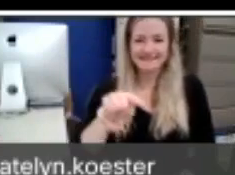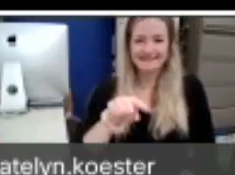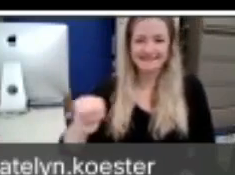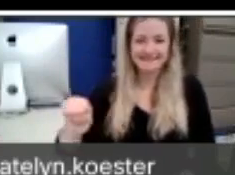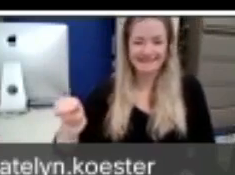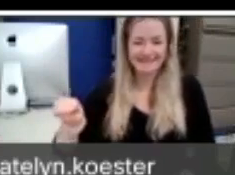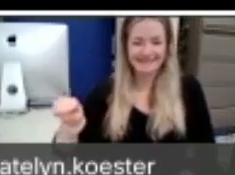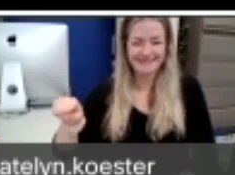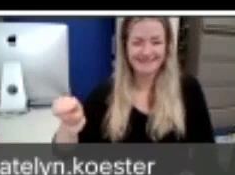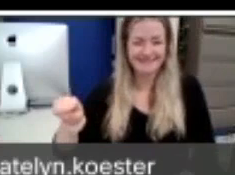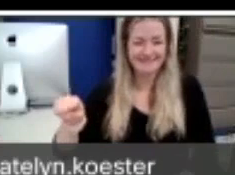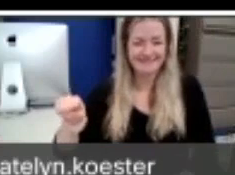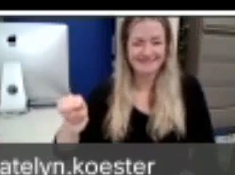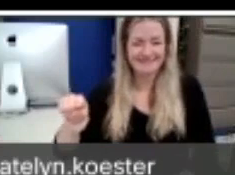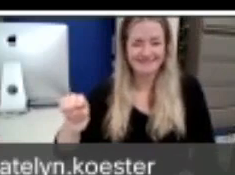And then Z.